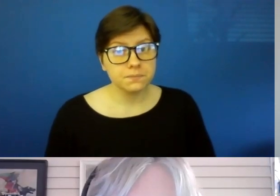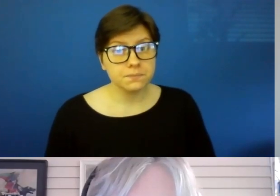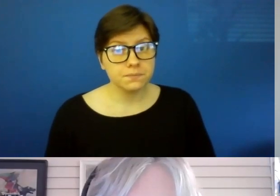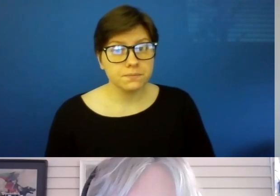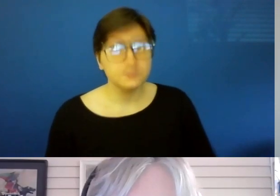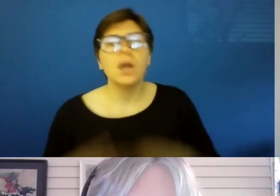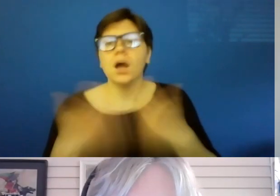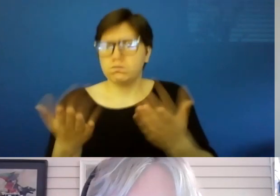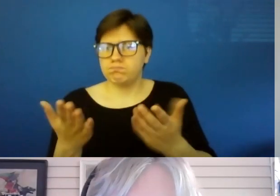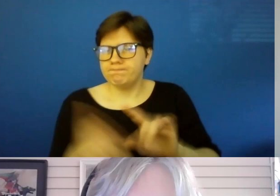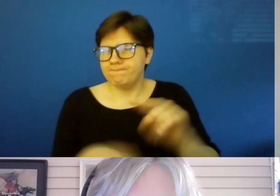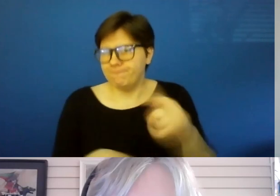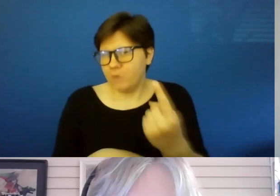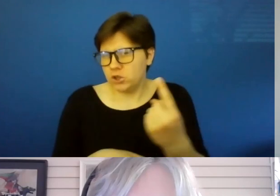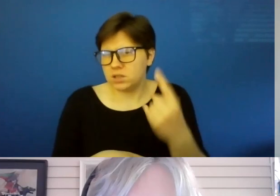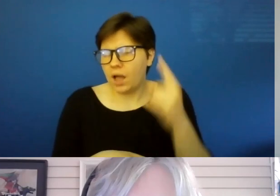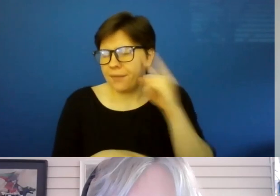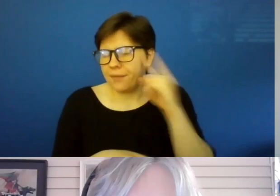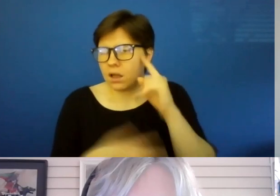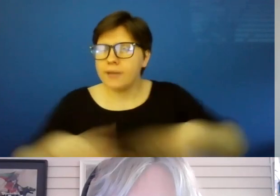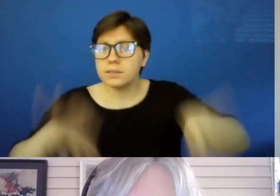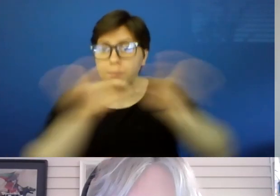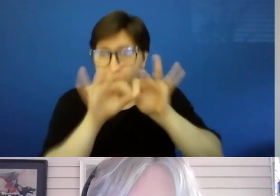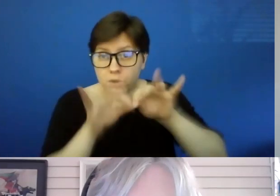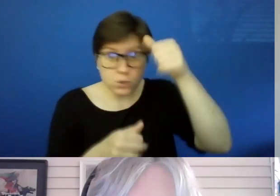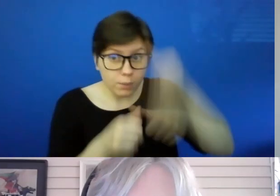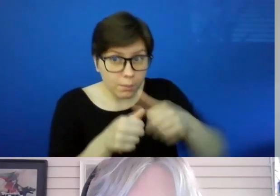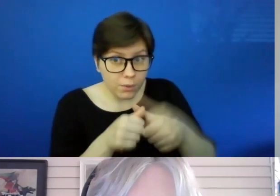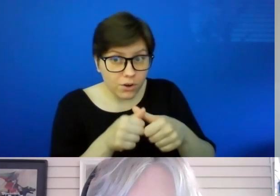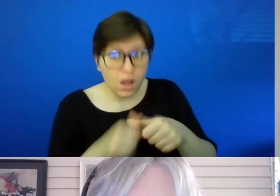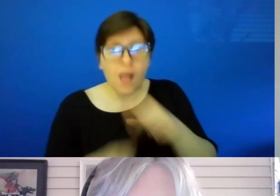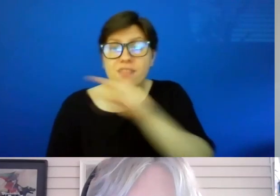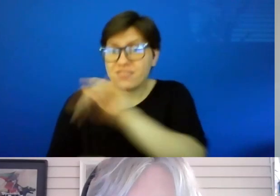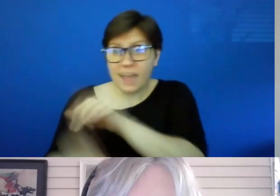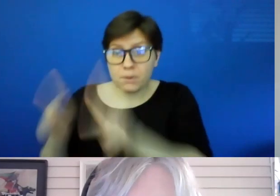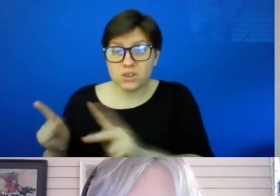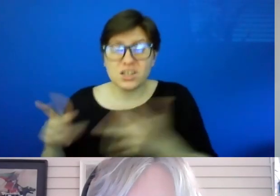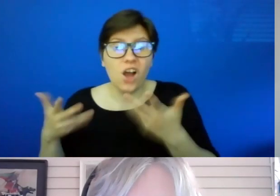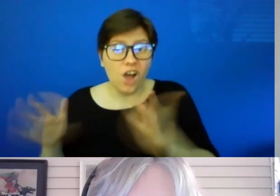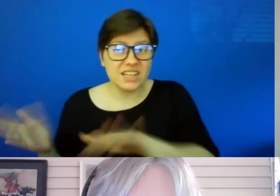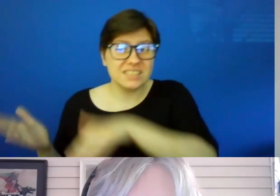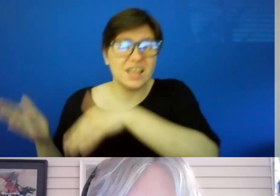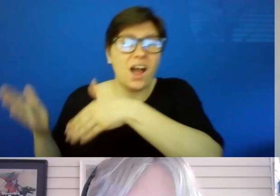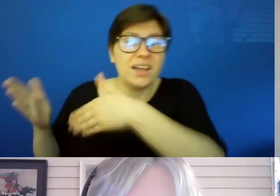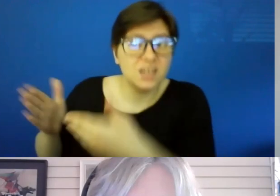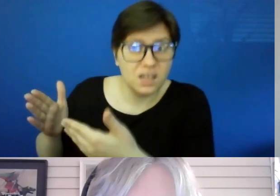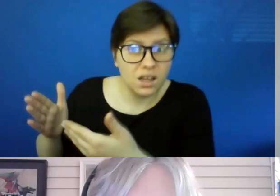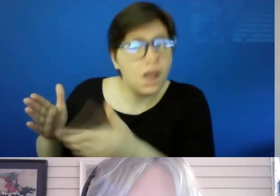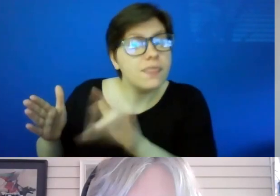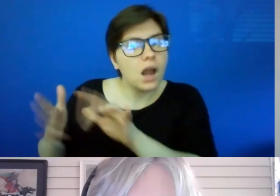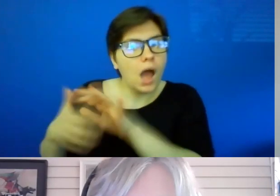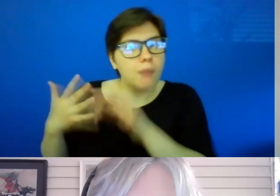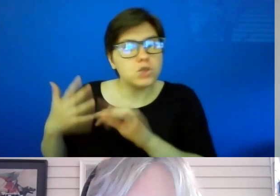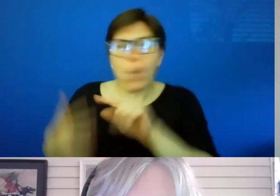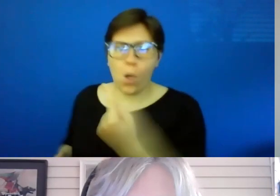First, I guess it's always important to remember that they're already dying, right? This is the option is only available to people who are terminally